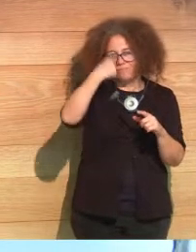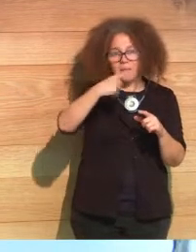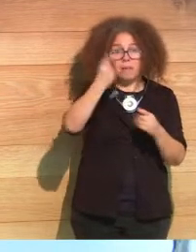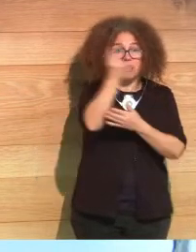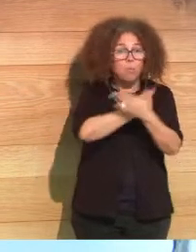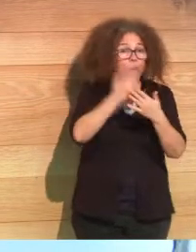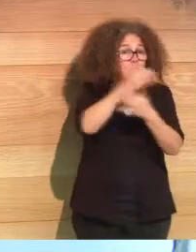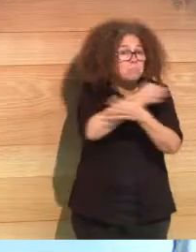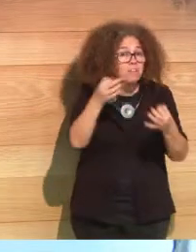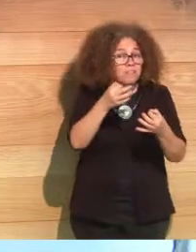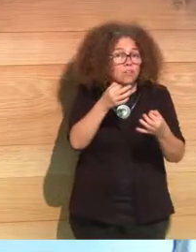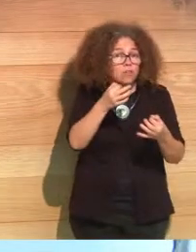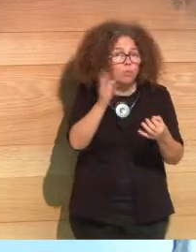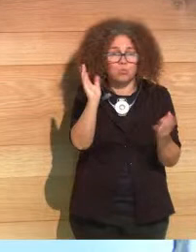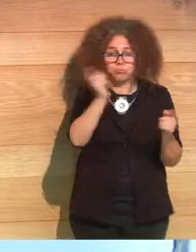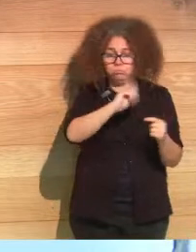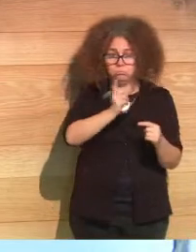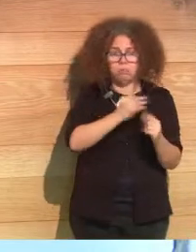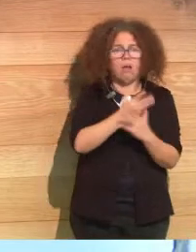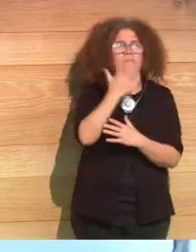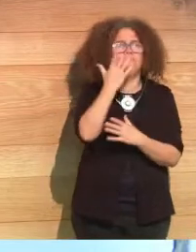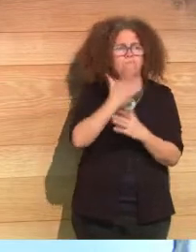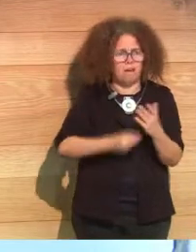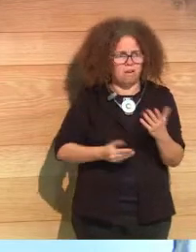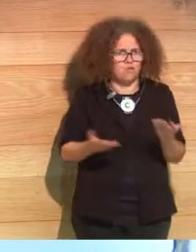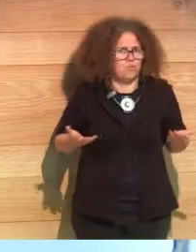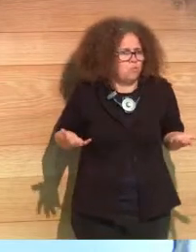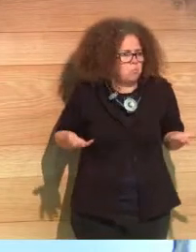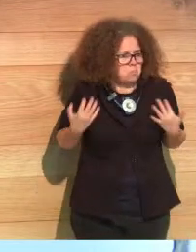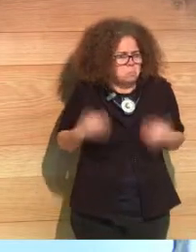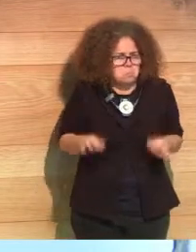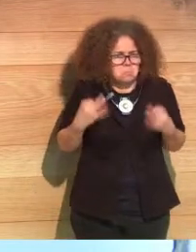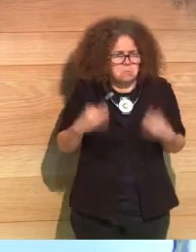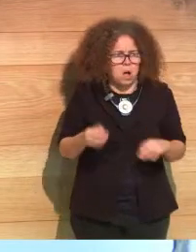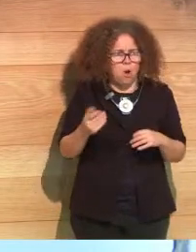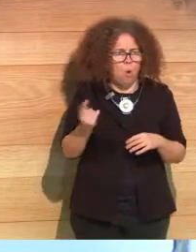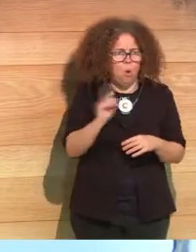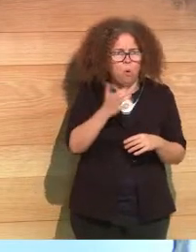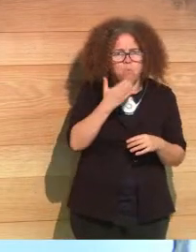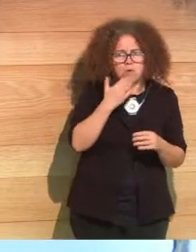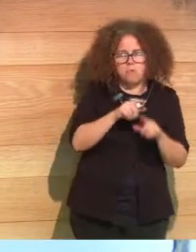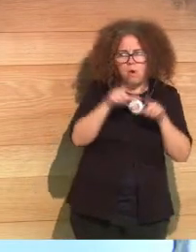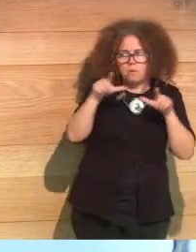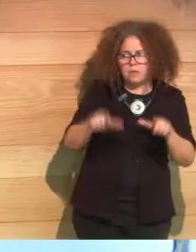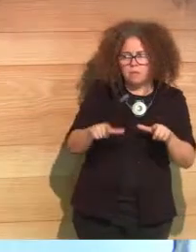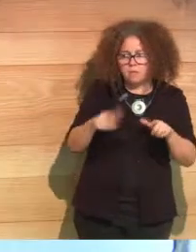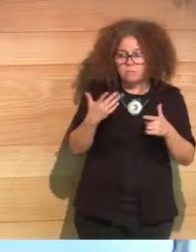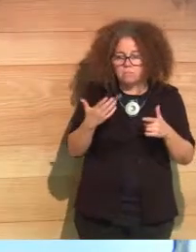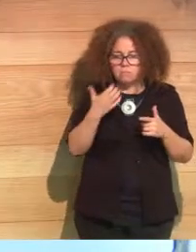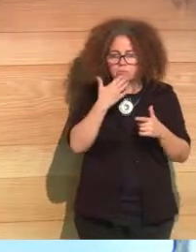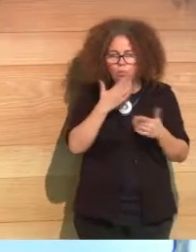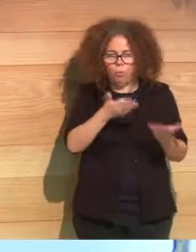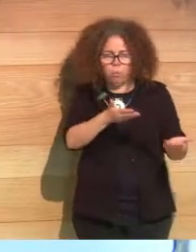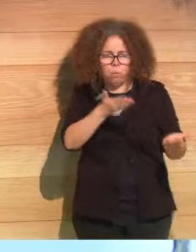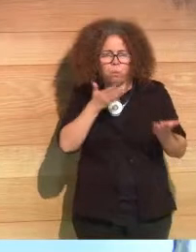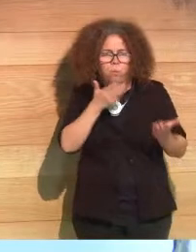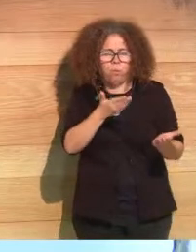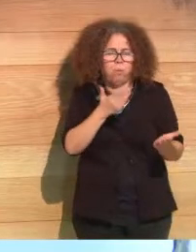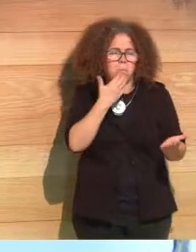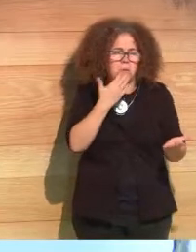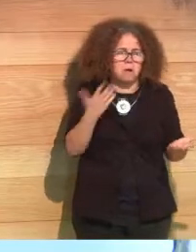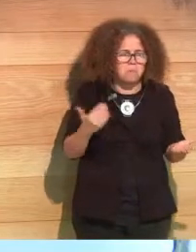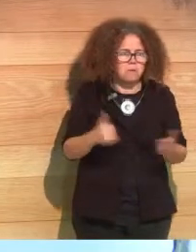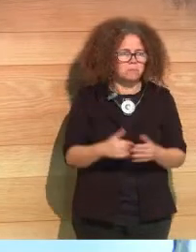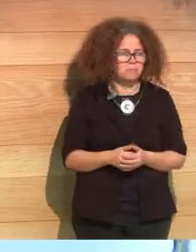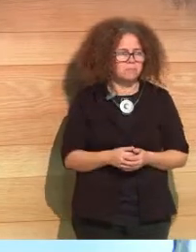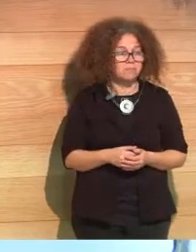mistakes happens. It can be something happening in the room, like I don't know, a strong wind. Well, let's hope not. This cannot